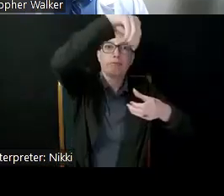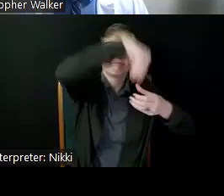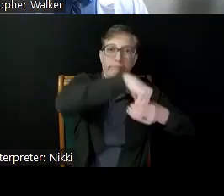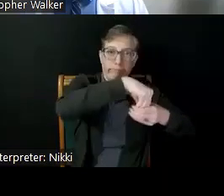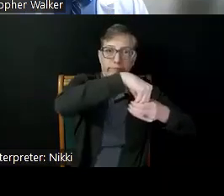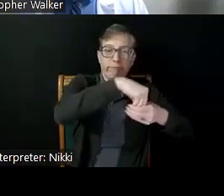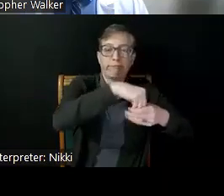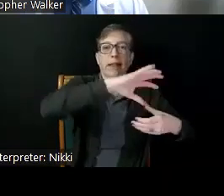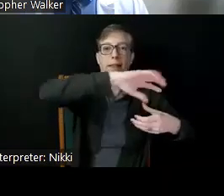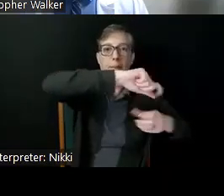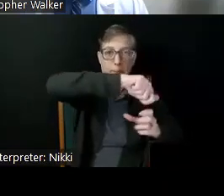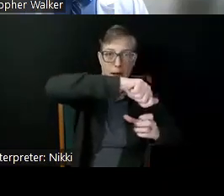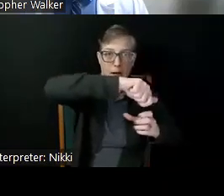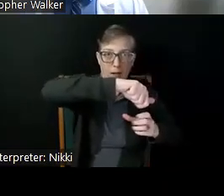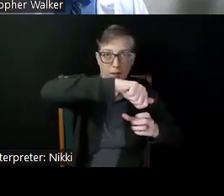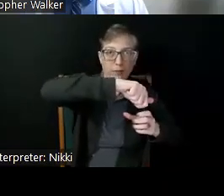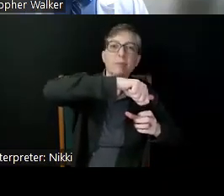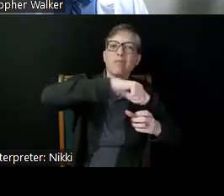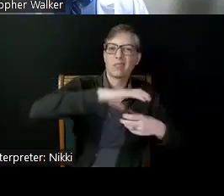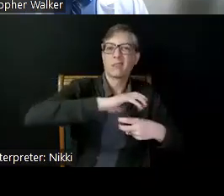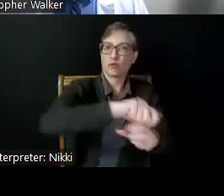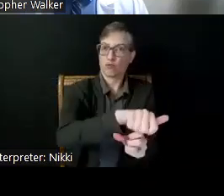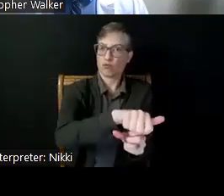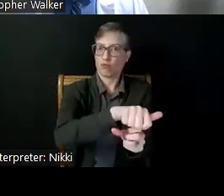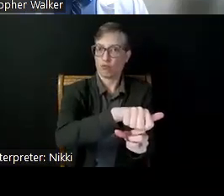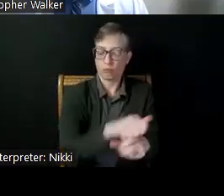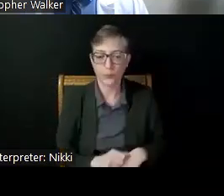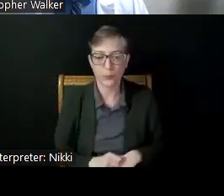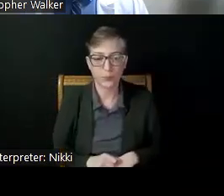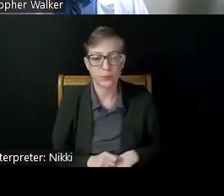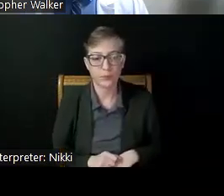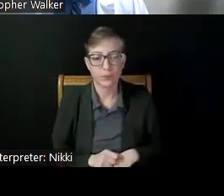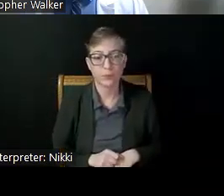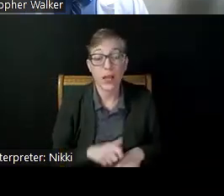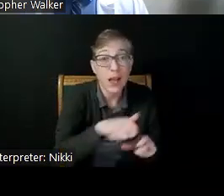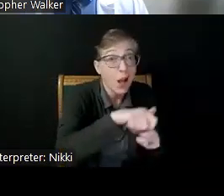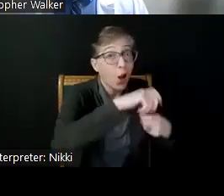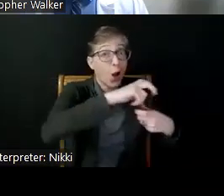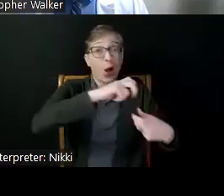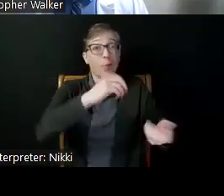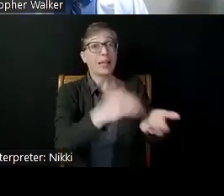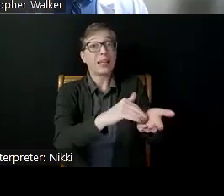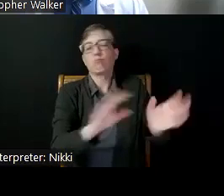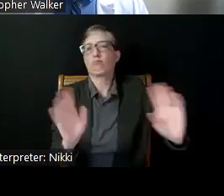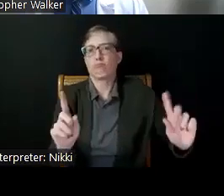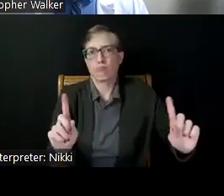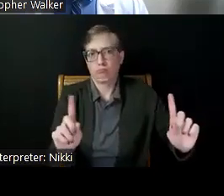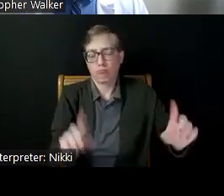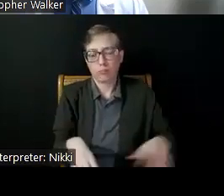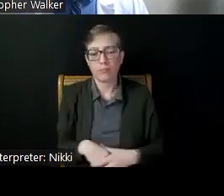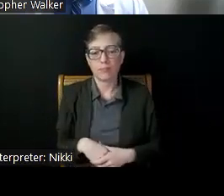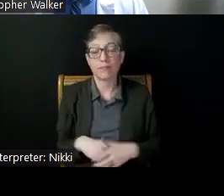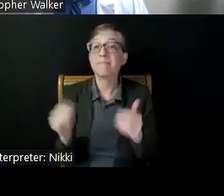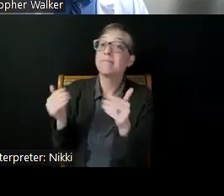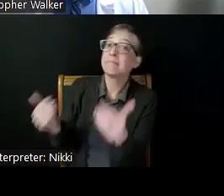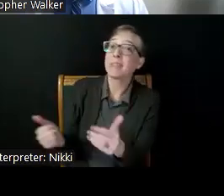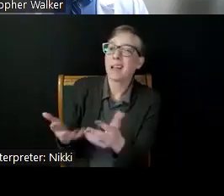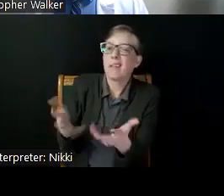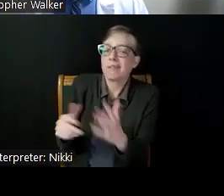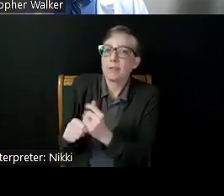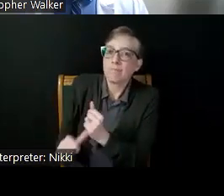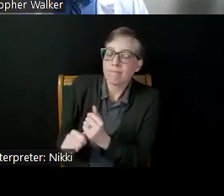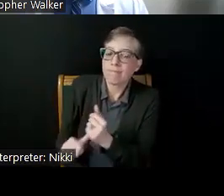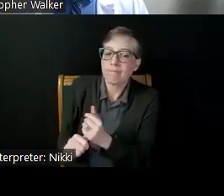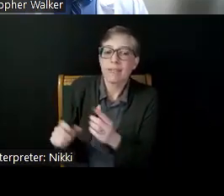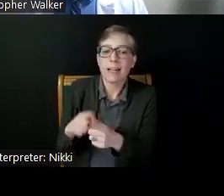and snap the green cap on tightly. Do not reopen. Okay, Just finish your business and flush the biodegradable